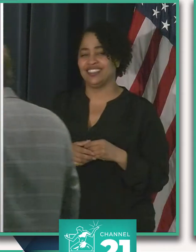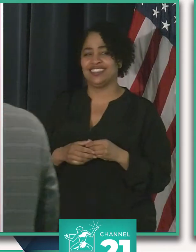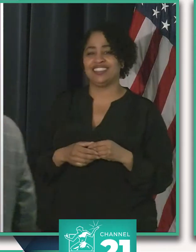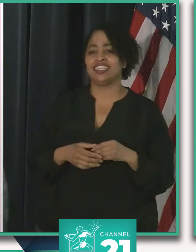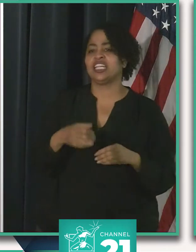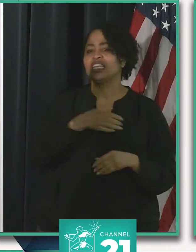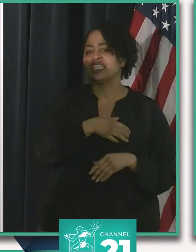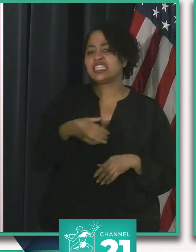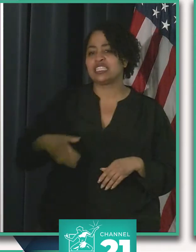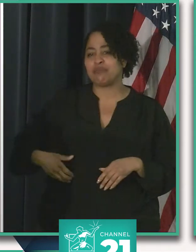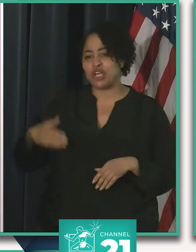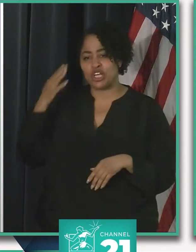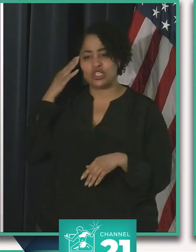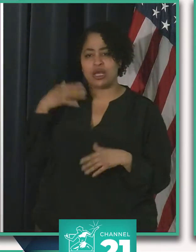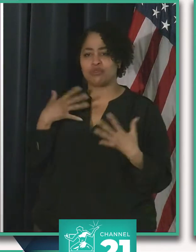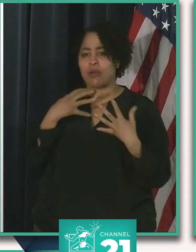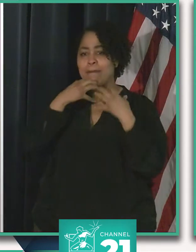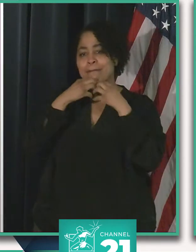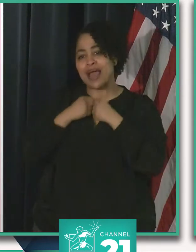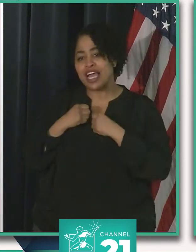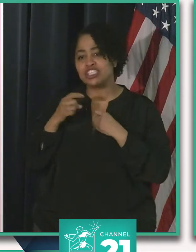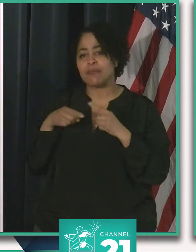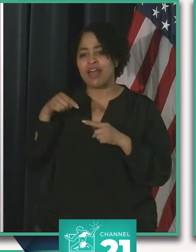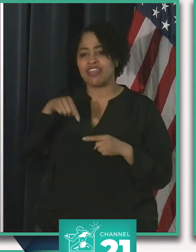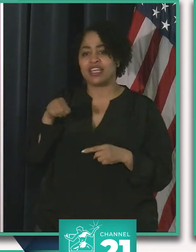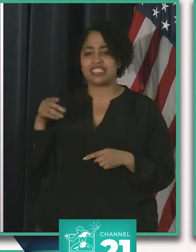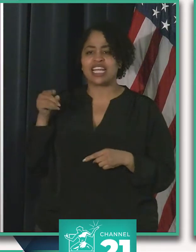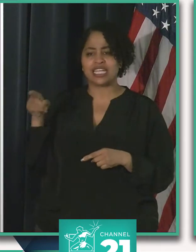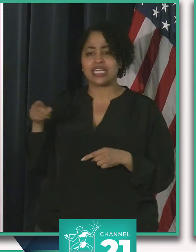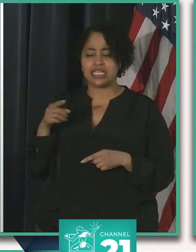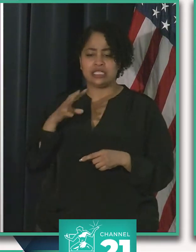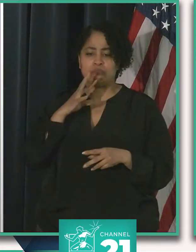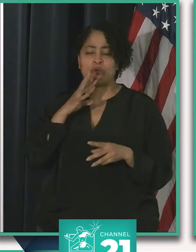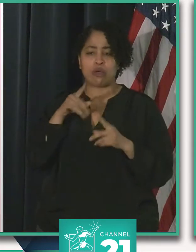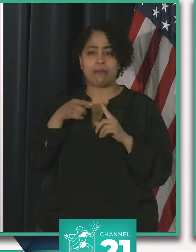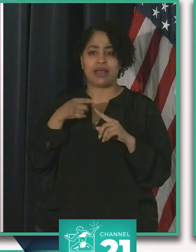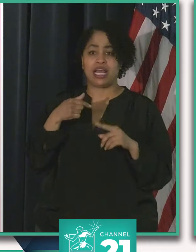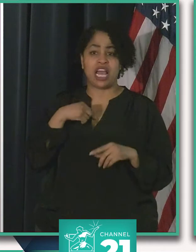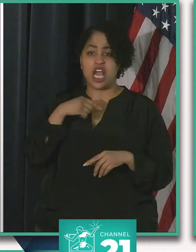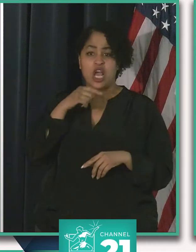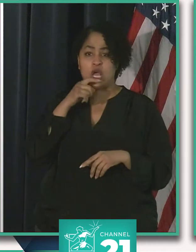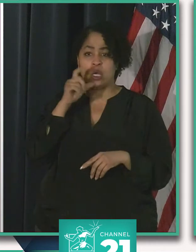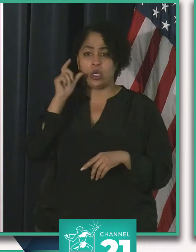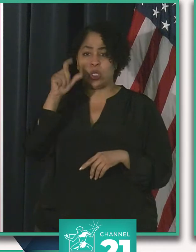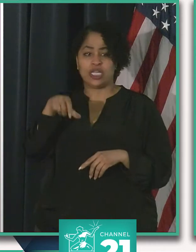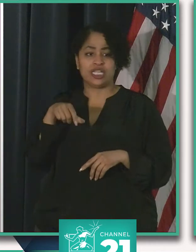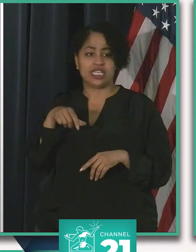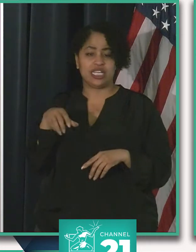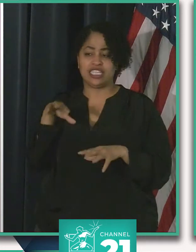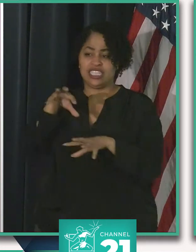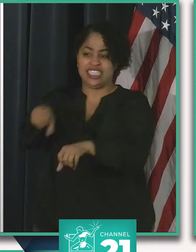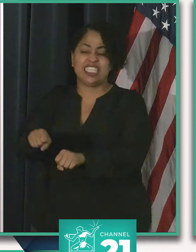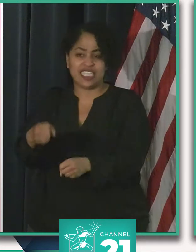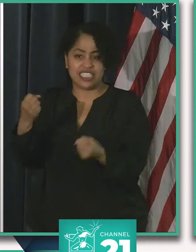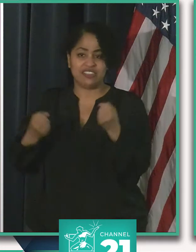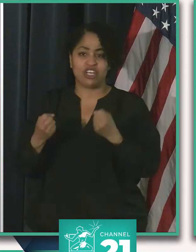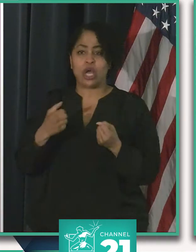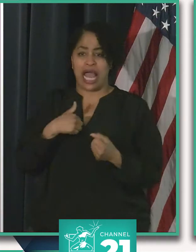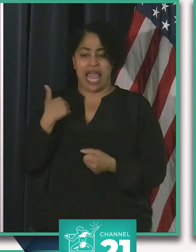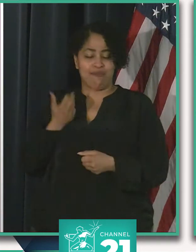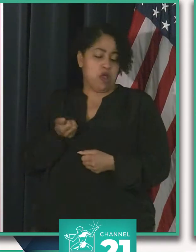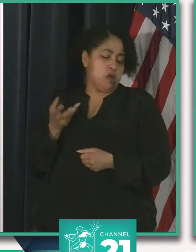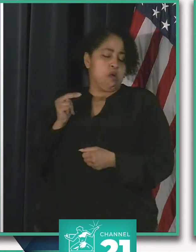The mayor knows I'm so passionate about this, and he alluded to the fact I don't need to take a seized vehicle. I got my own high-performance